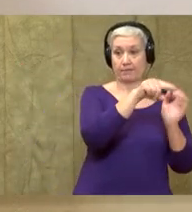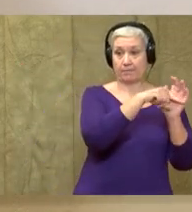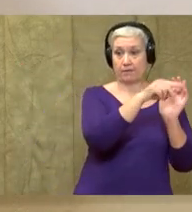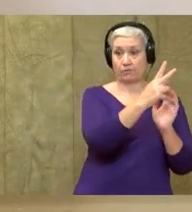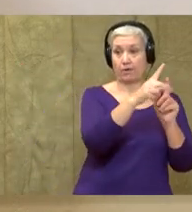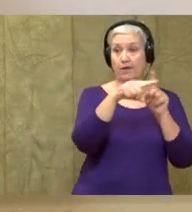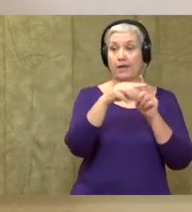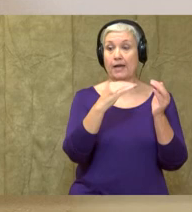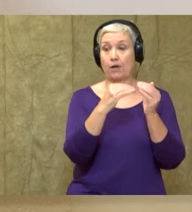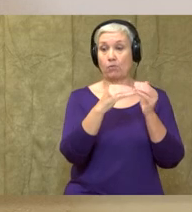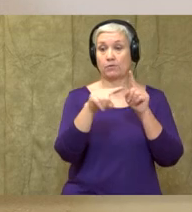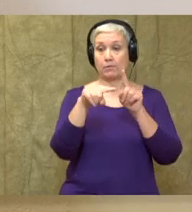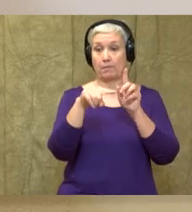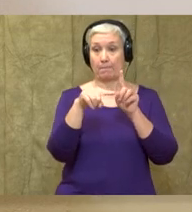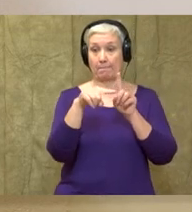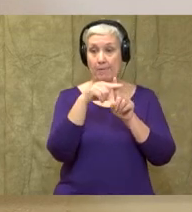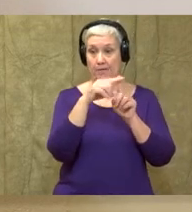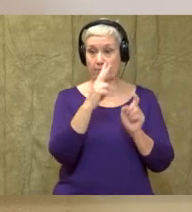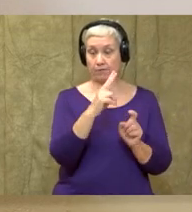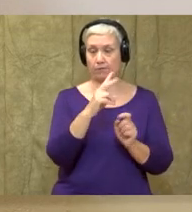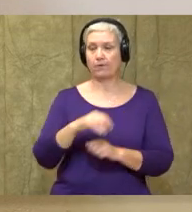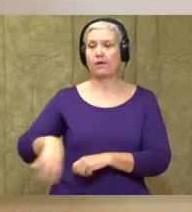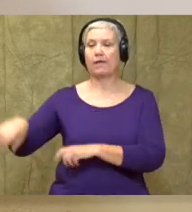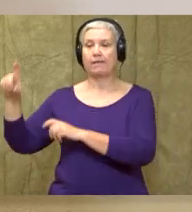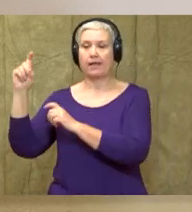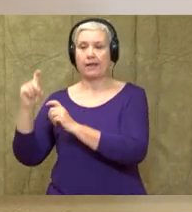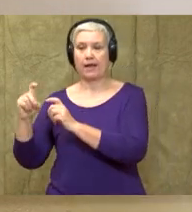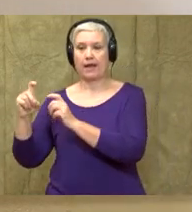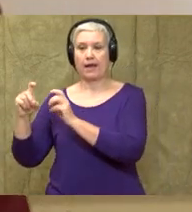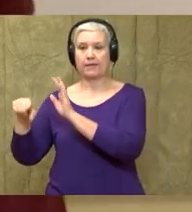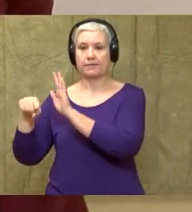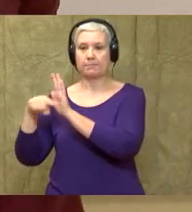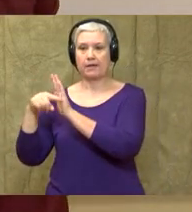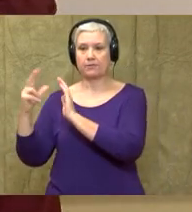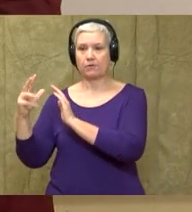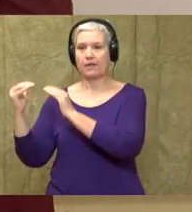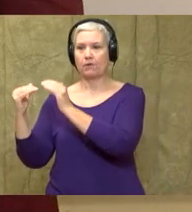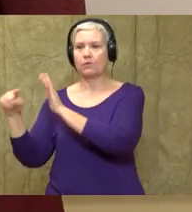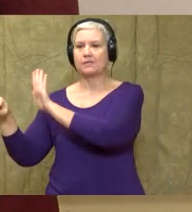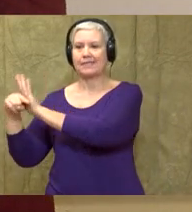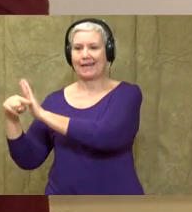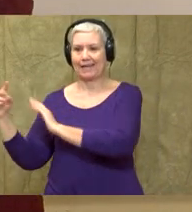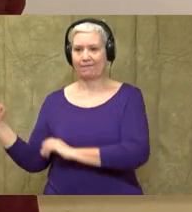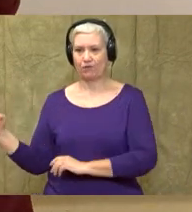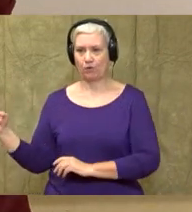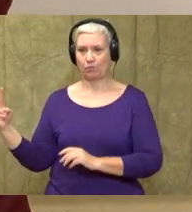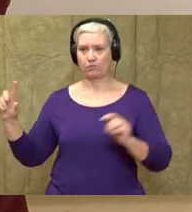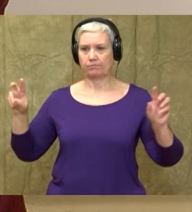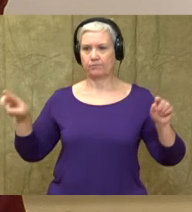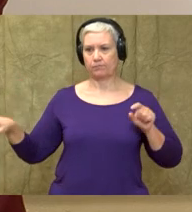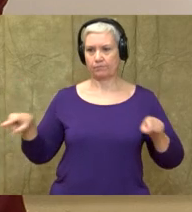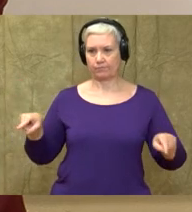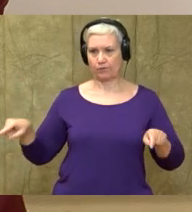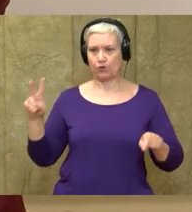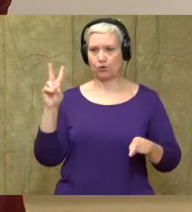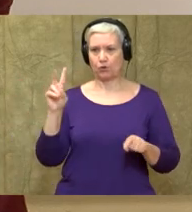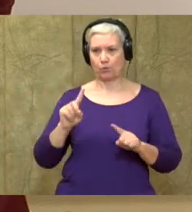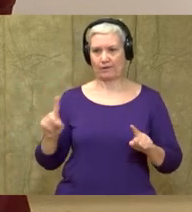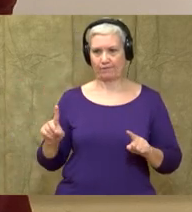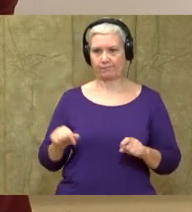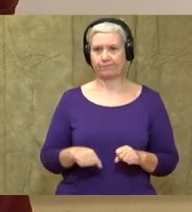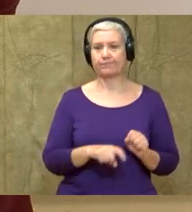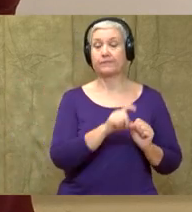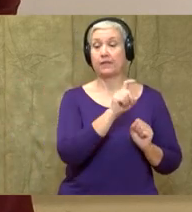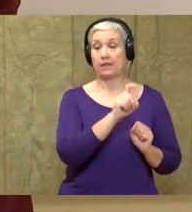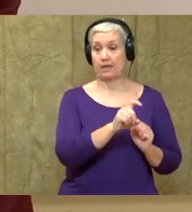2. X minus 3 is equal to negative 2. And so our solutions are x is